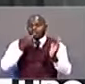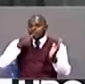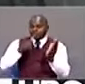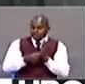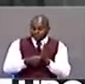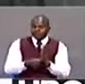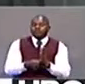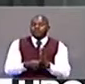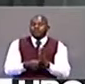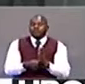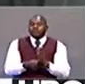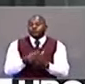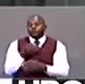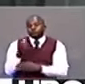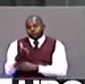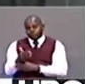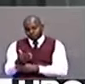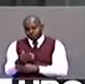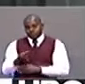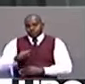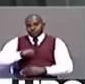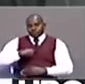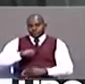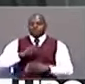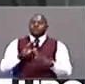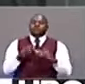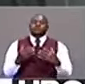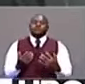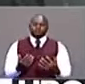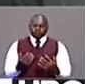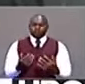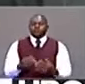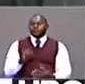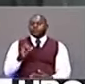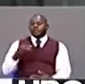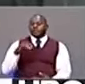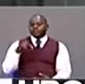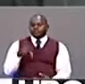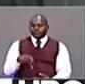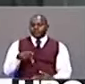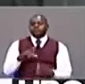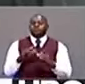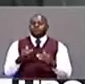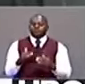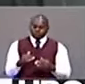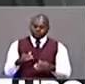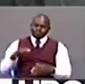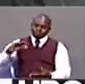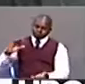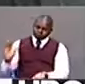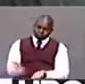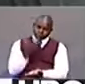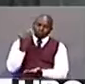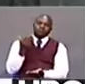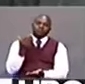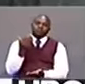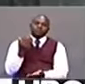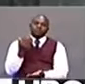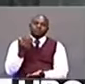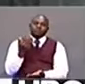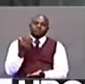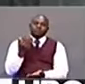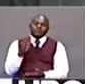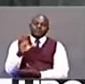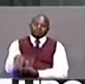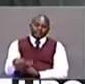us, addressed to me and to the IGP, to have these illegal miners evicted